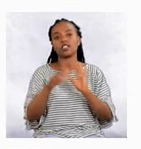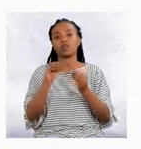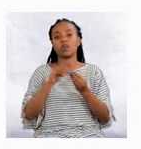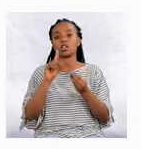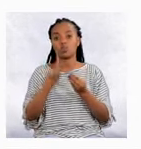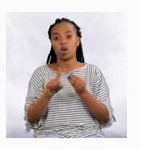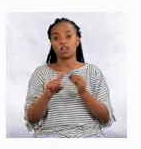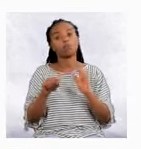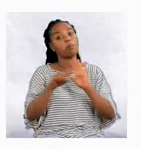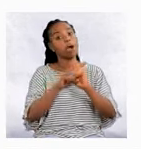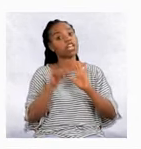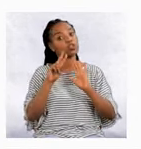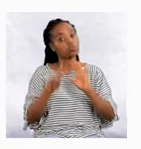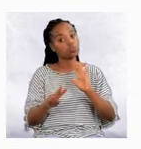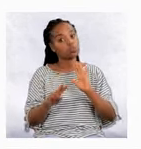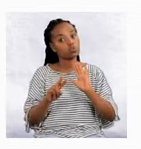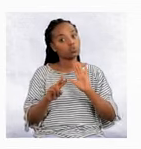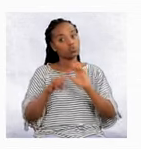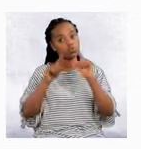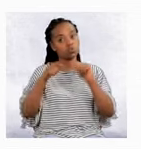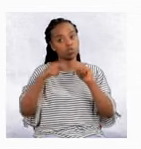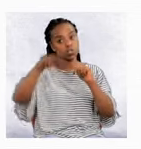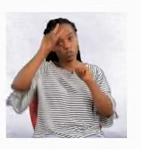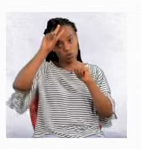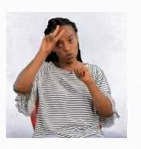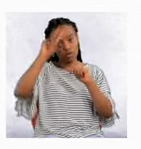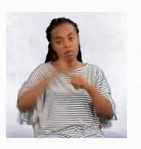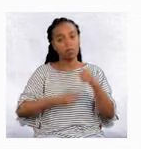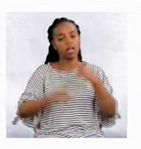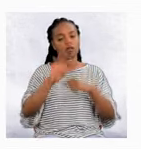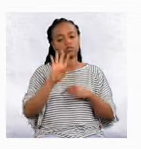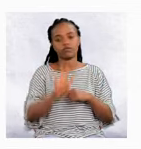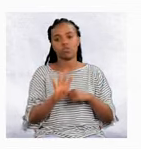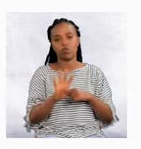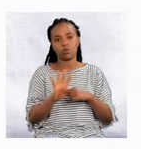plus 1 is minus 2. Square it becomes 4